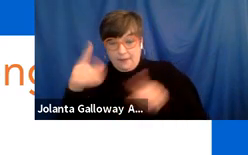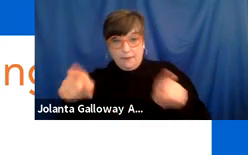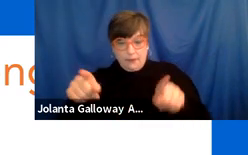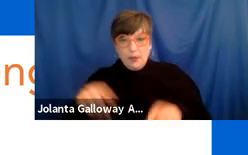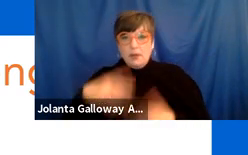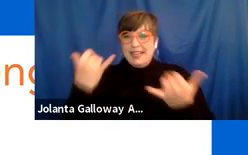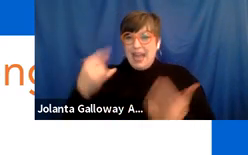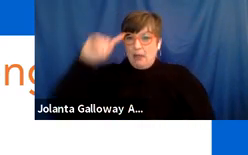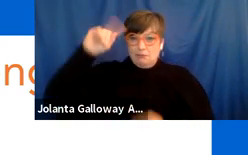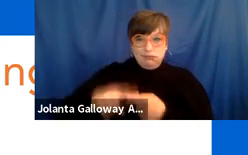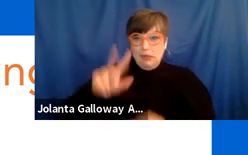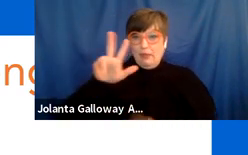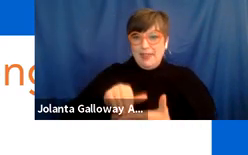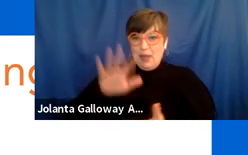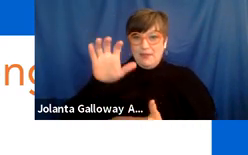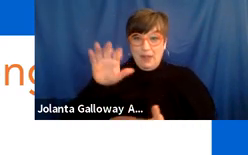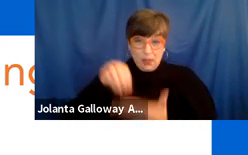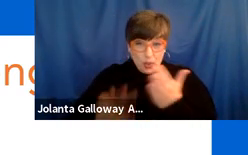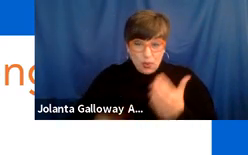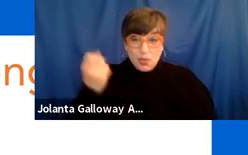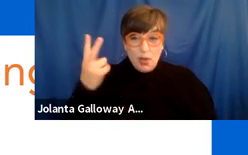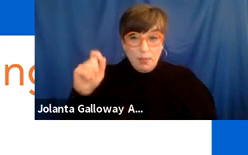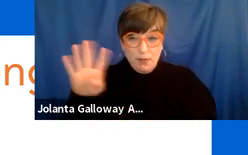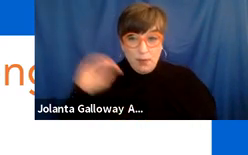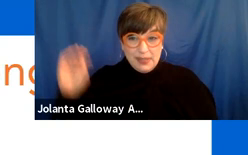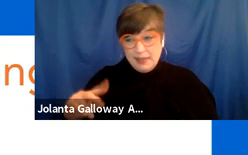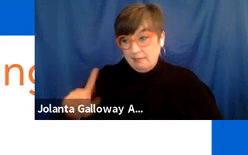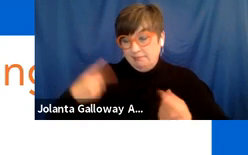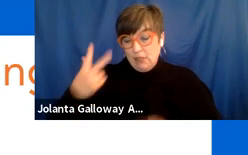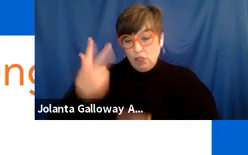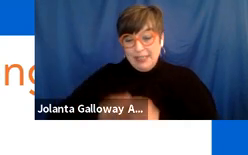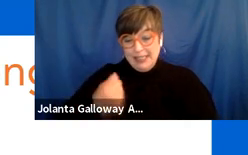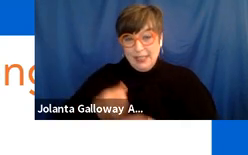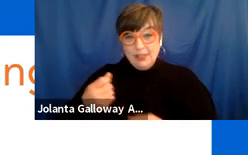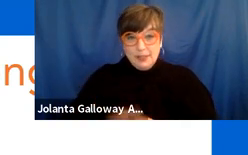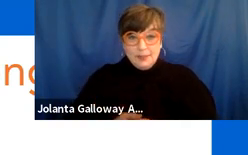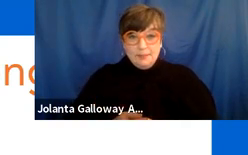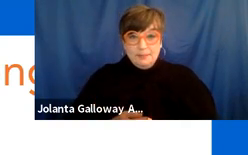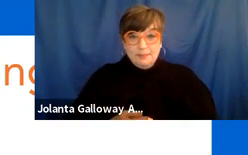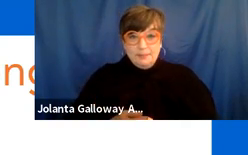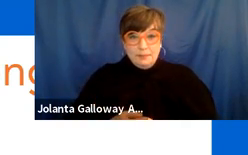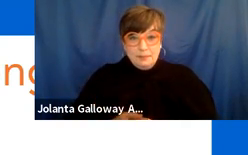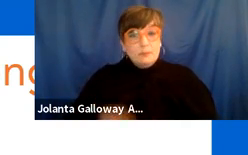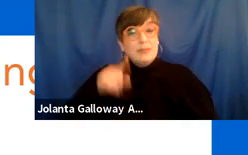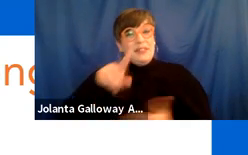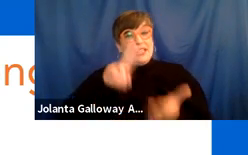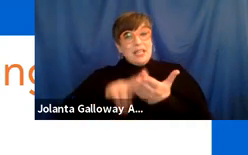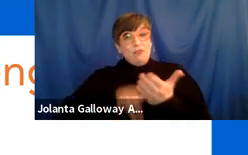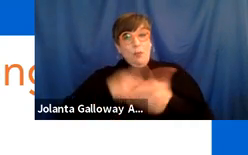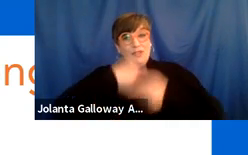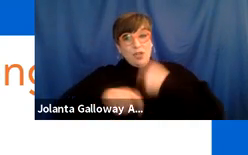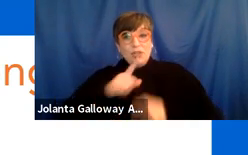students, or 12.4% over the last 3 years. These enrollment changes are real